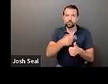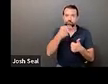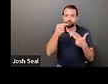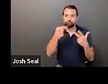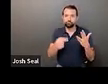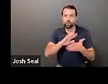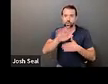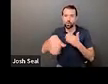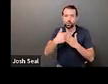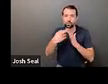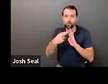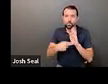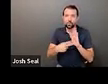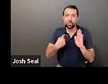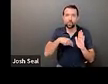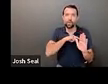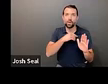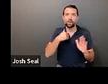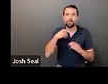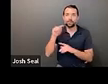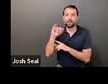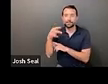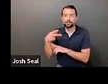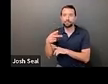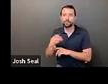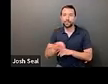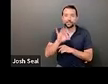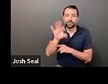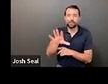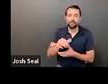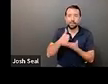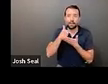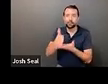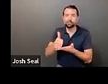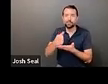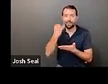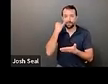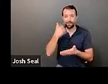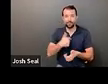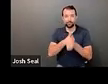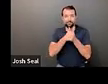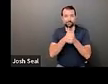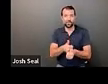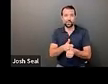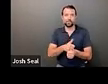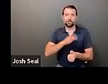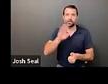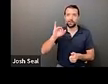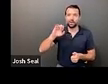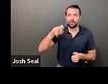tricks on this document, I guarantee you, you will have a nearly perfect IEP, I promise.